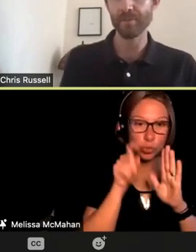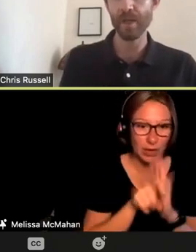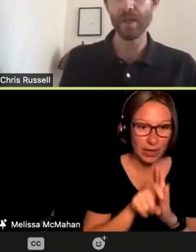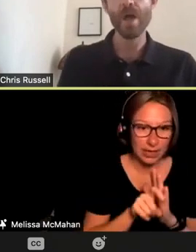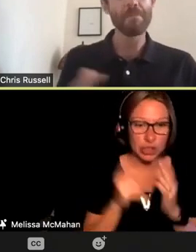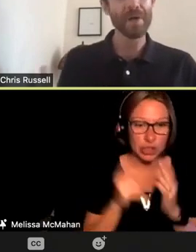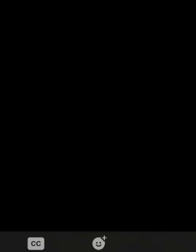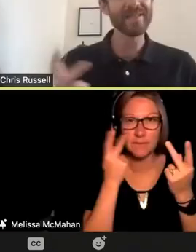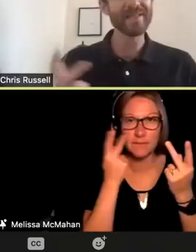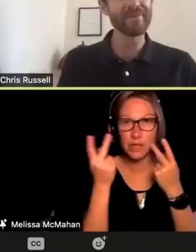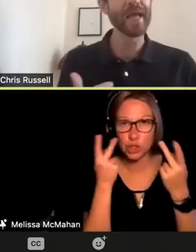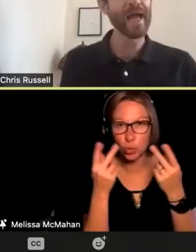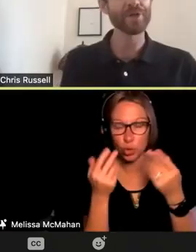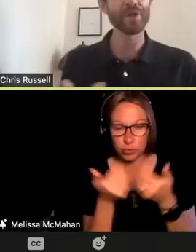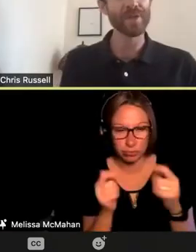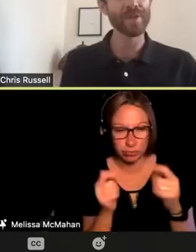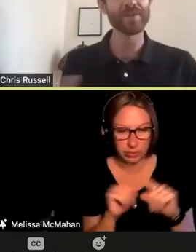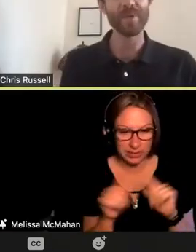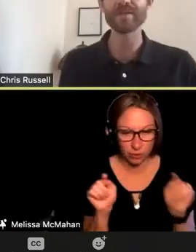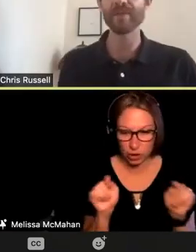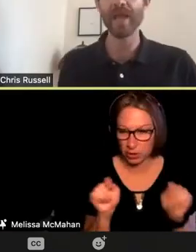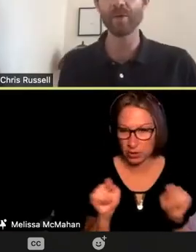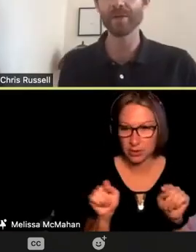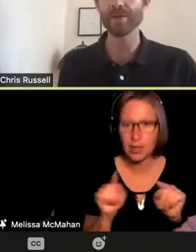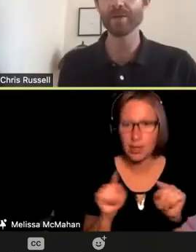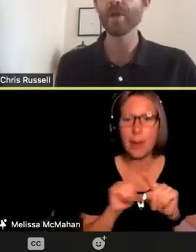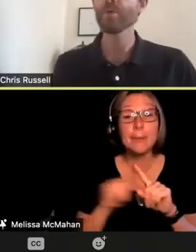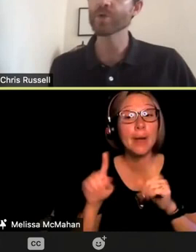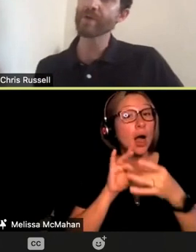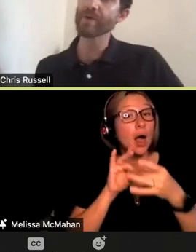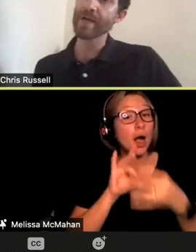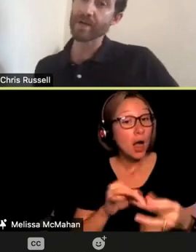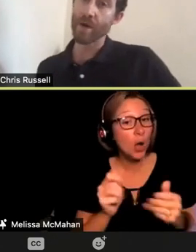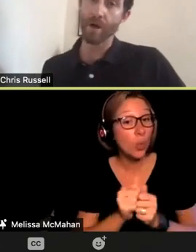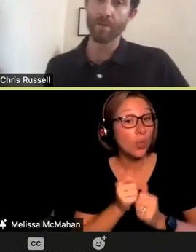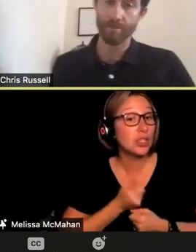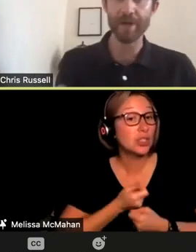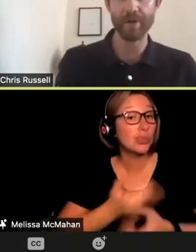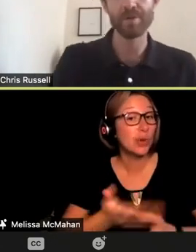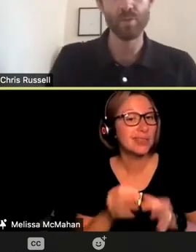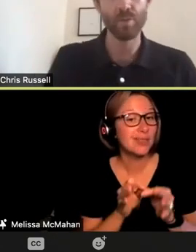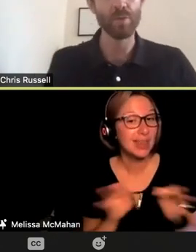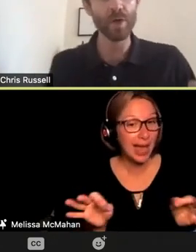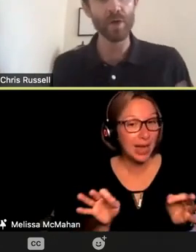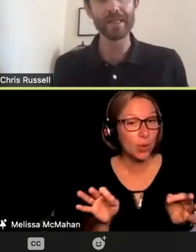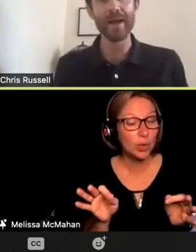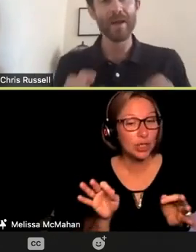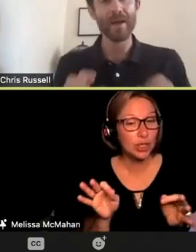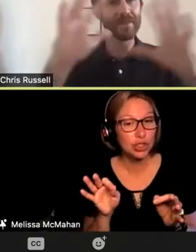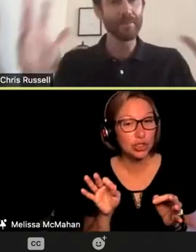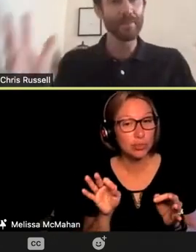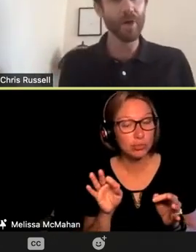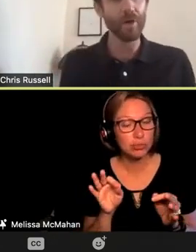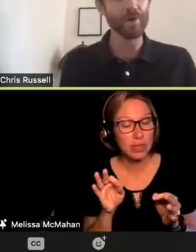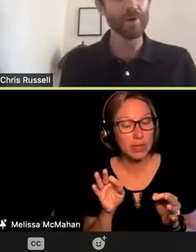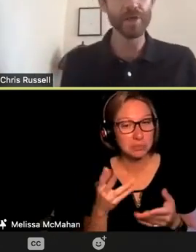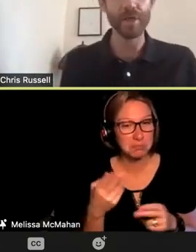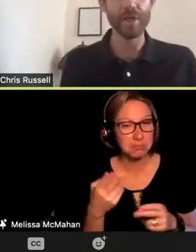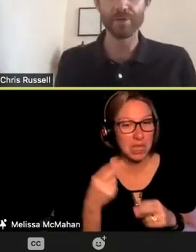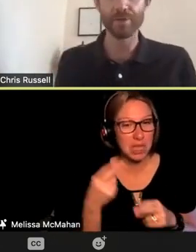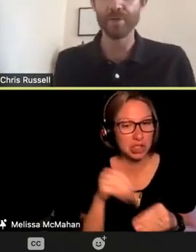discrimination. Okay, but it does have a connection with expressive language, which we address in our matrix. So we're going to look at that. This is a